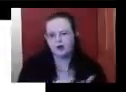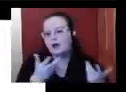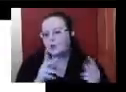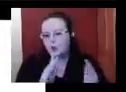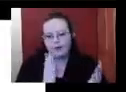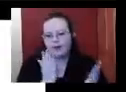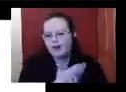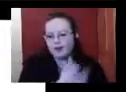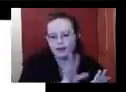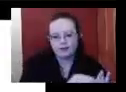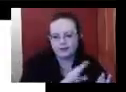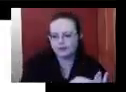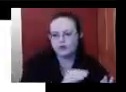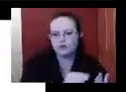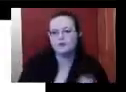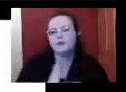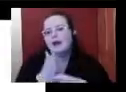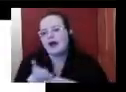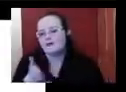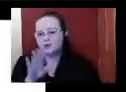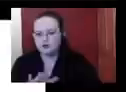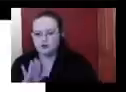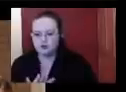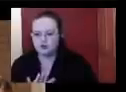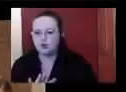to cause any disruption to learning.